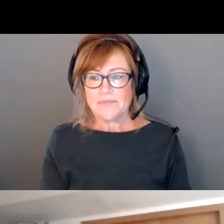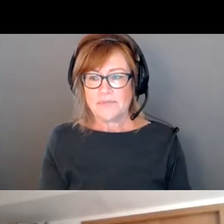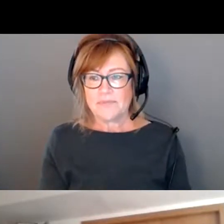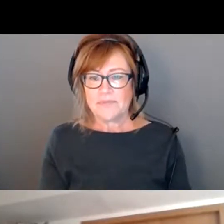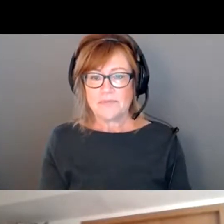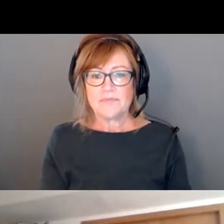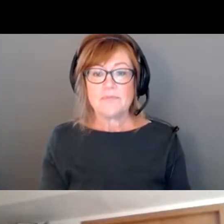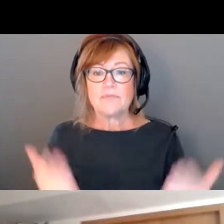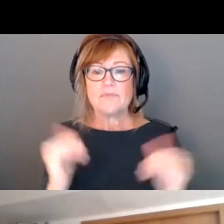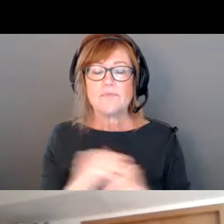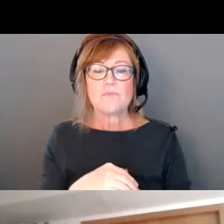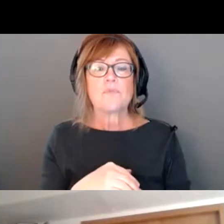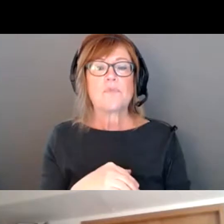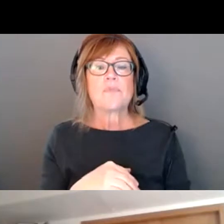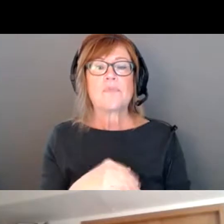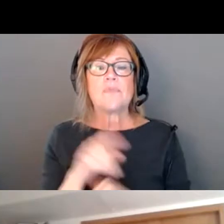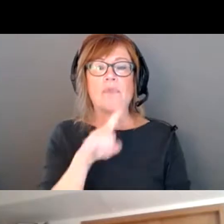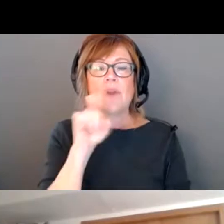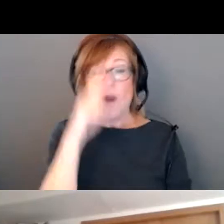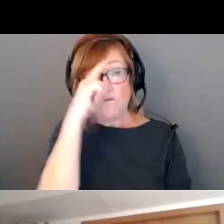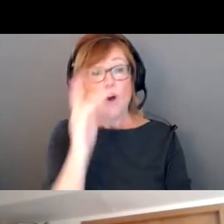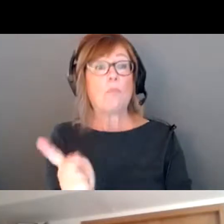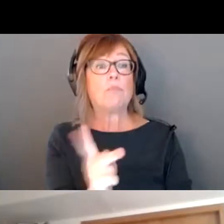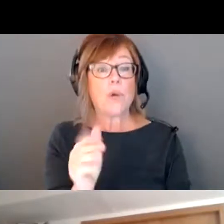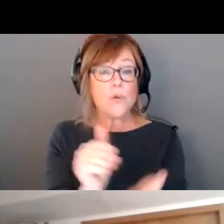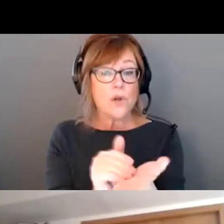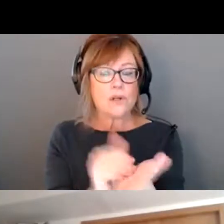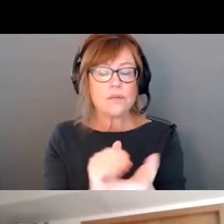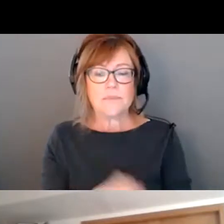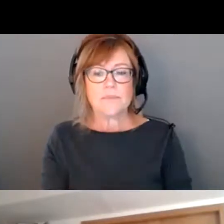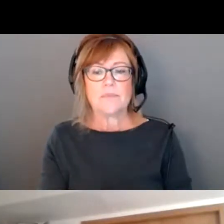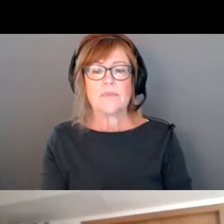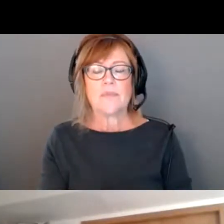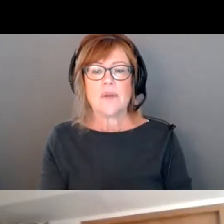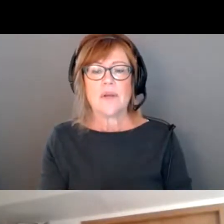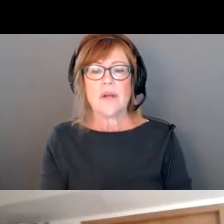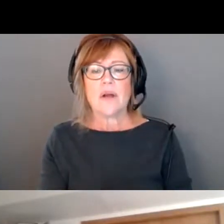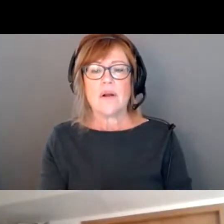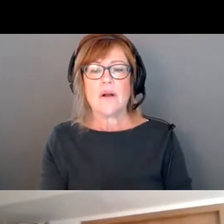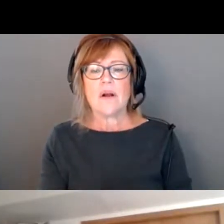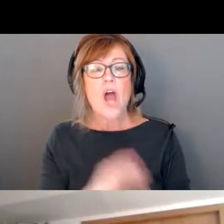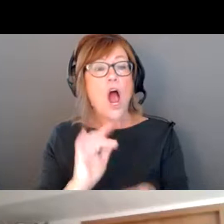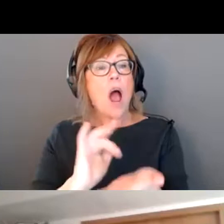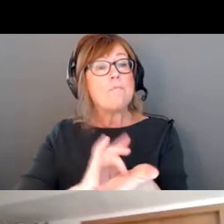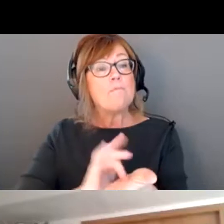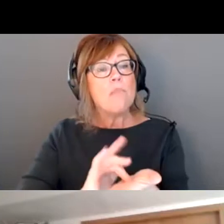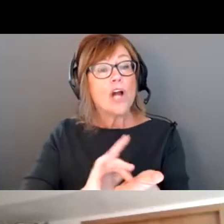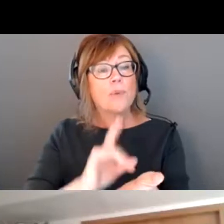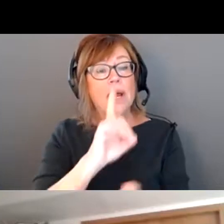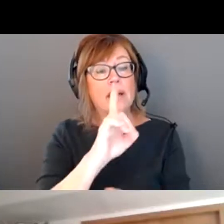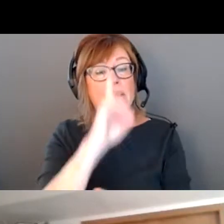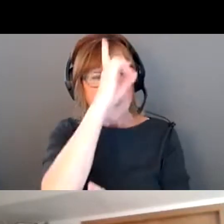Are there any tools, this is for both doctors, are there any tools for moderate dementia or Alzheimer's?